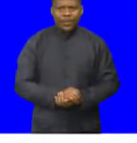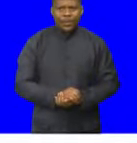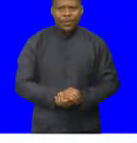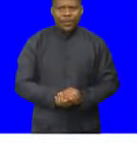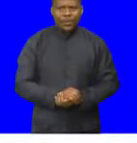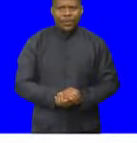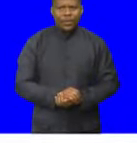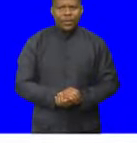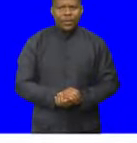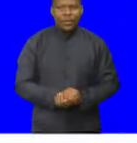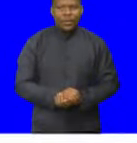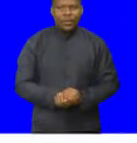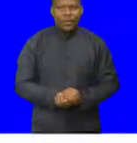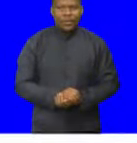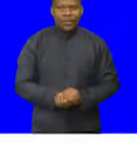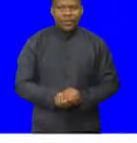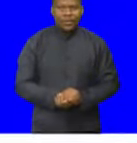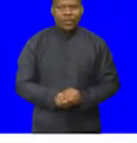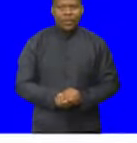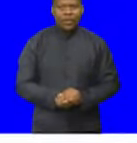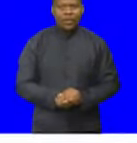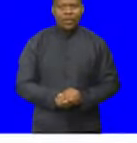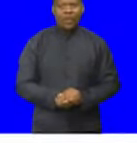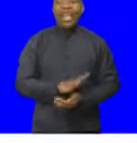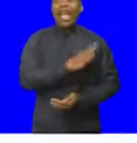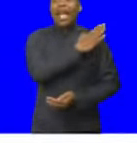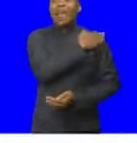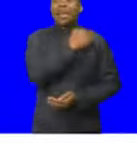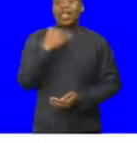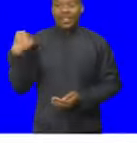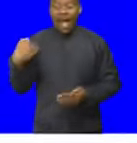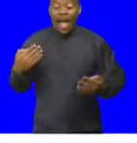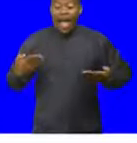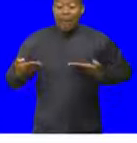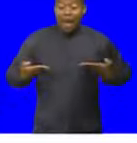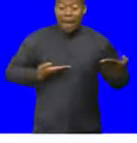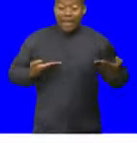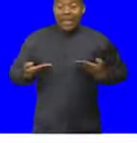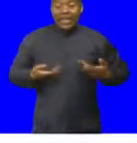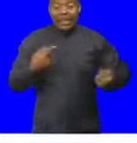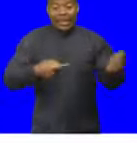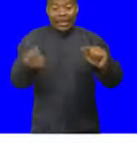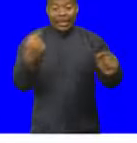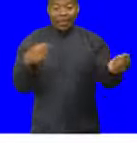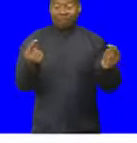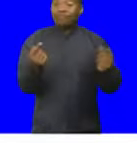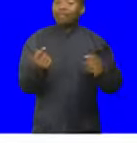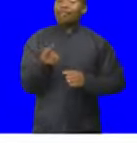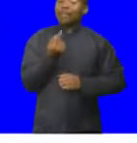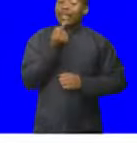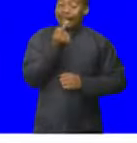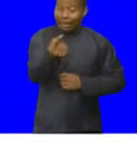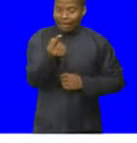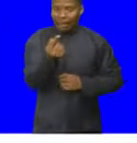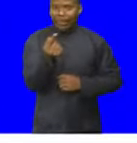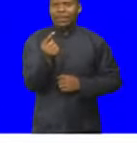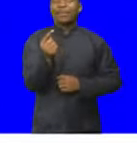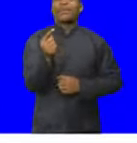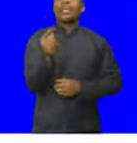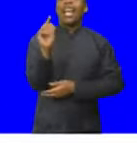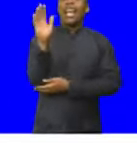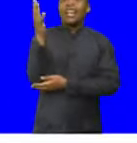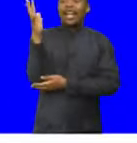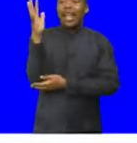Research Review Board Invuna ilitiko letema business nekuthengiselana ikhuthaza inhlangothi letsinzekako